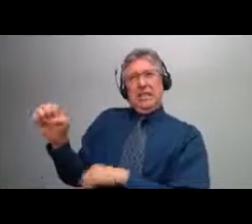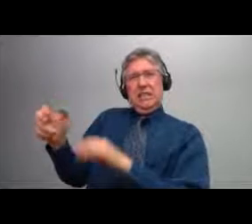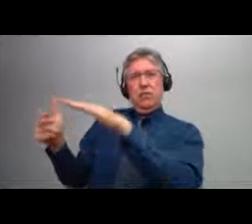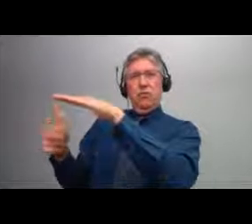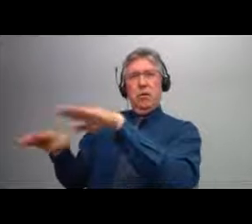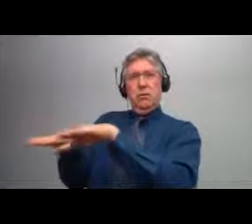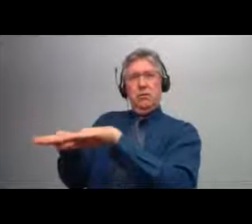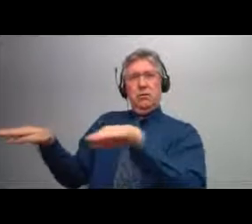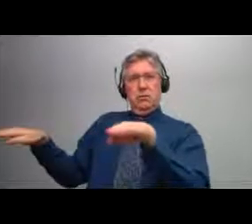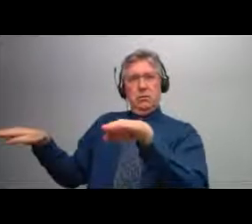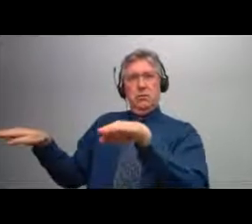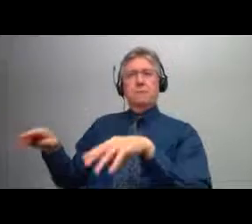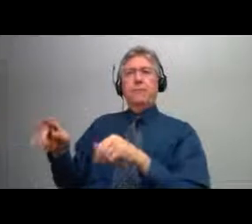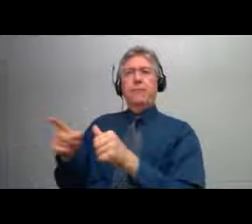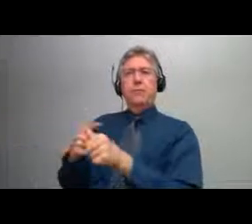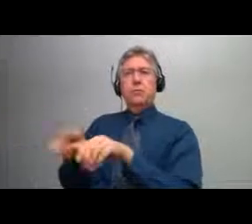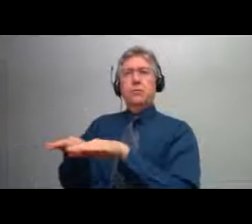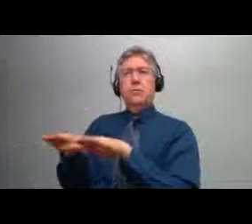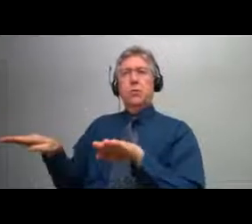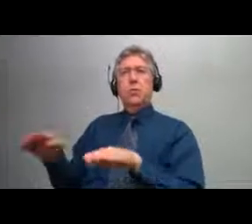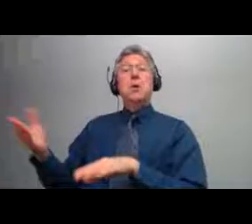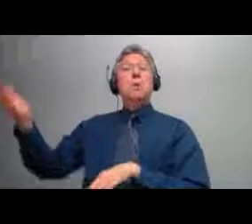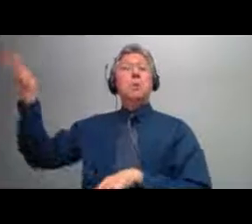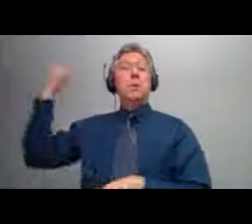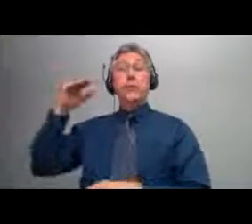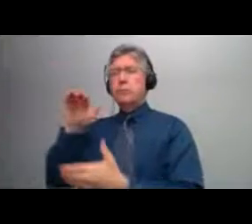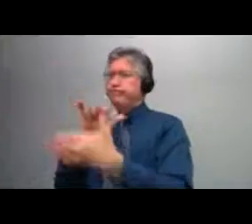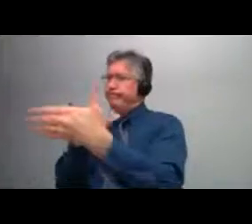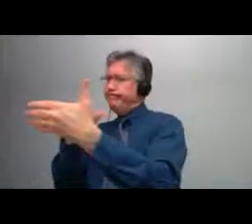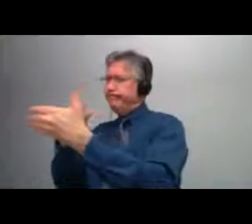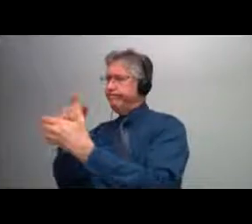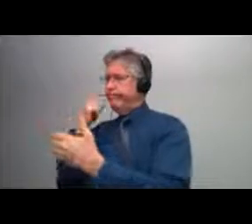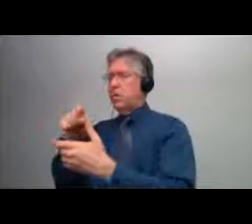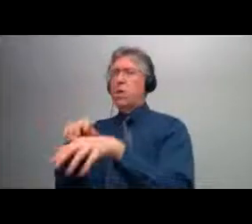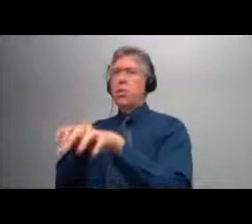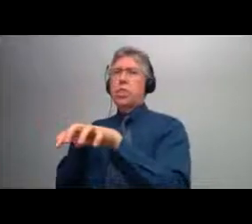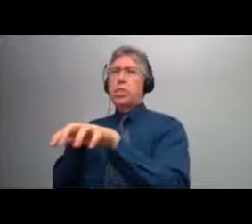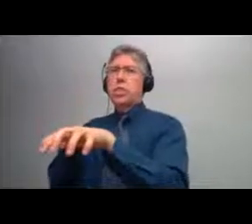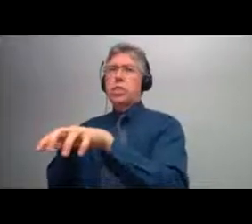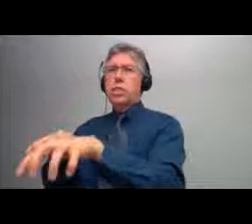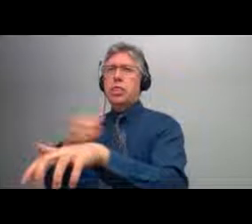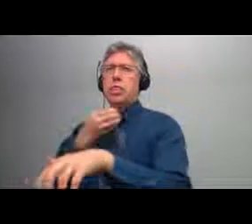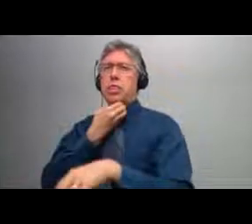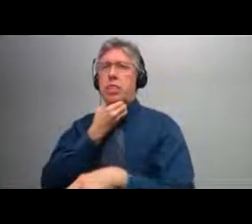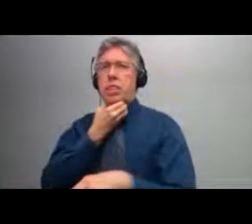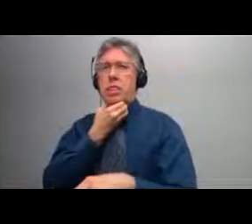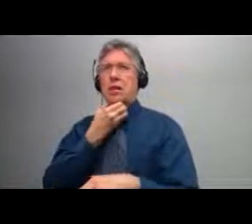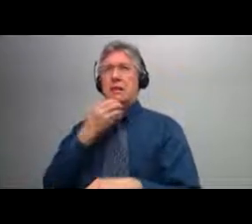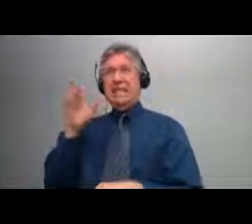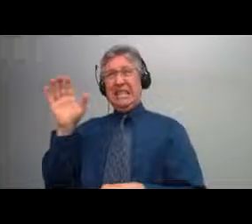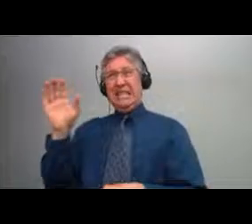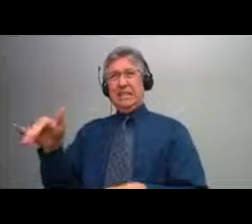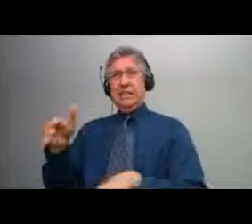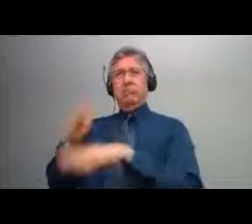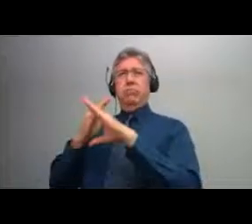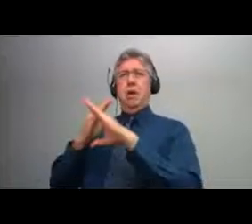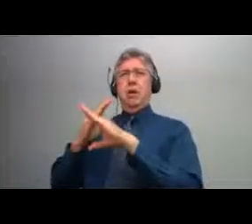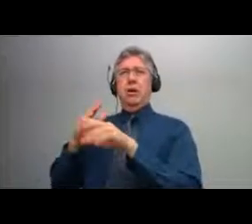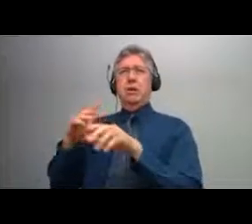We had observed that there have been congestion that has been blocking